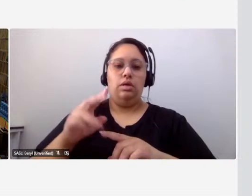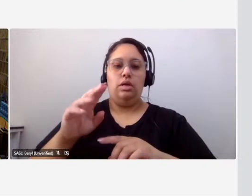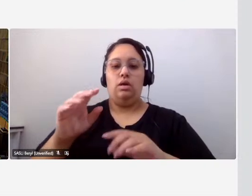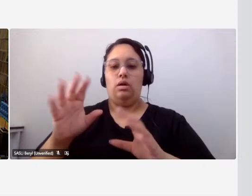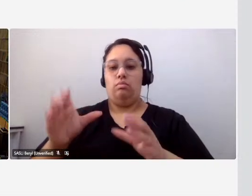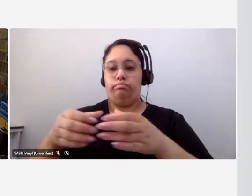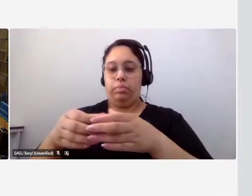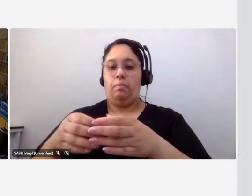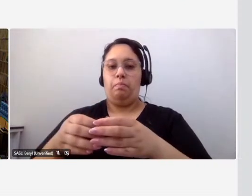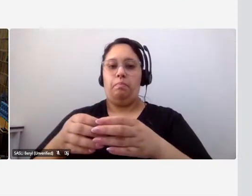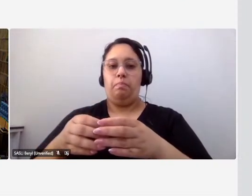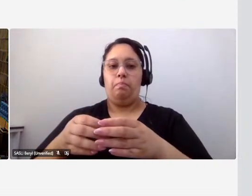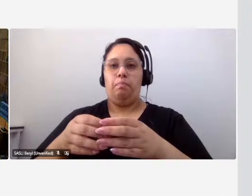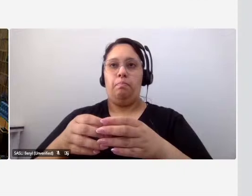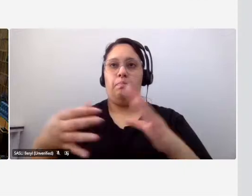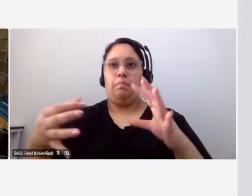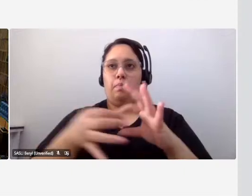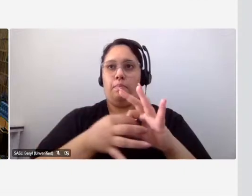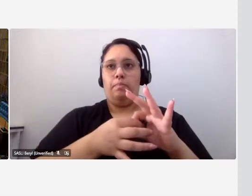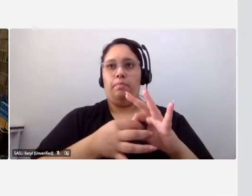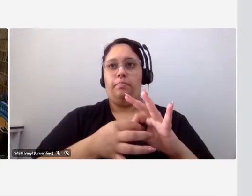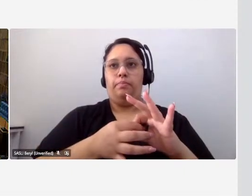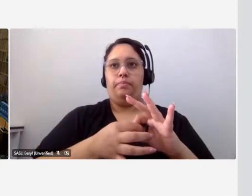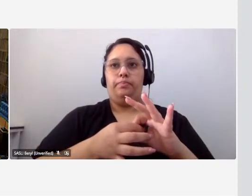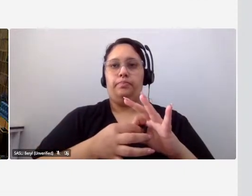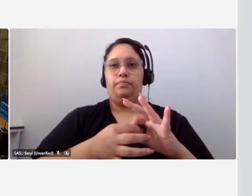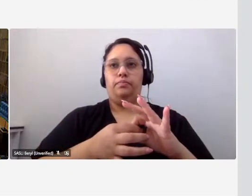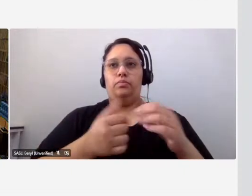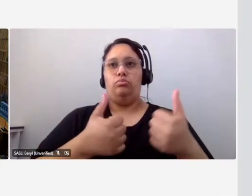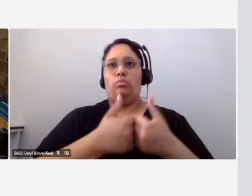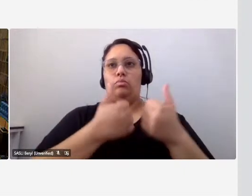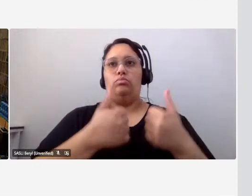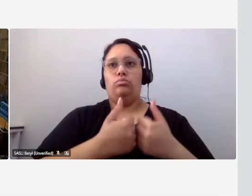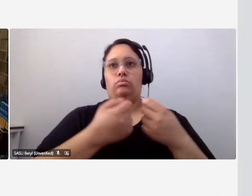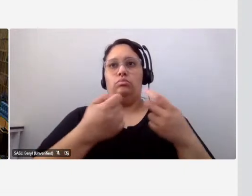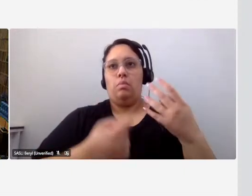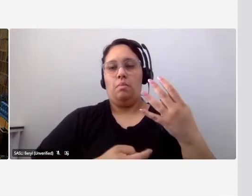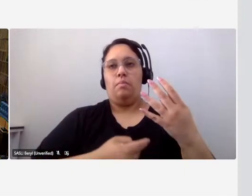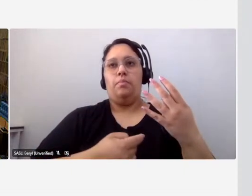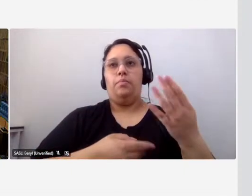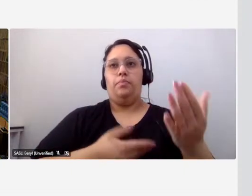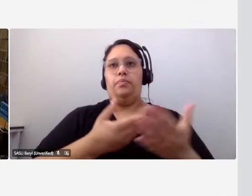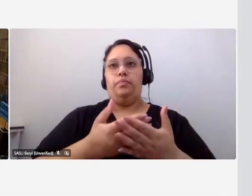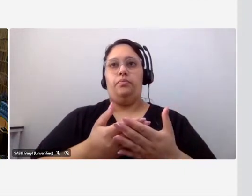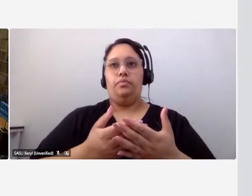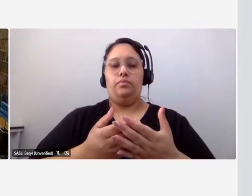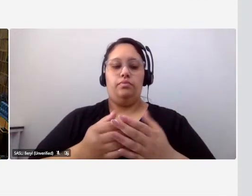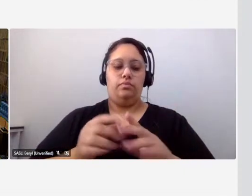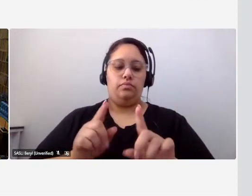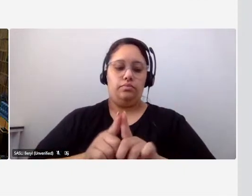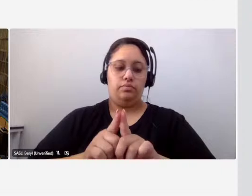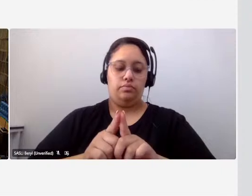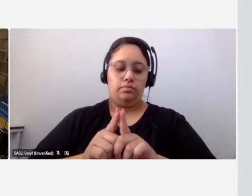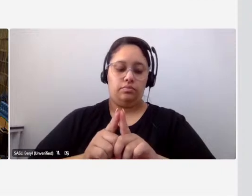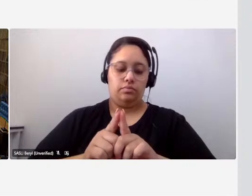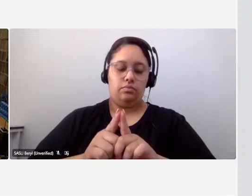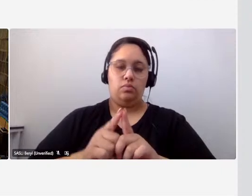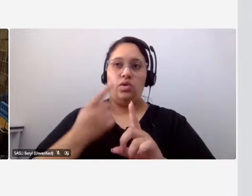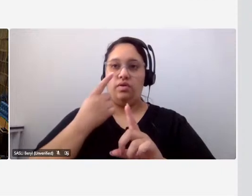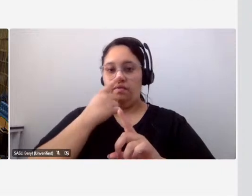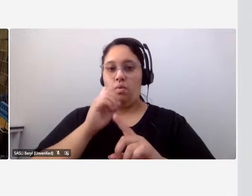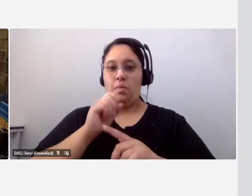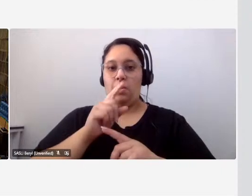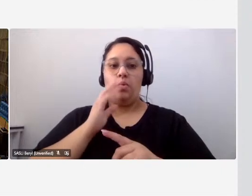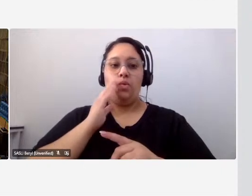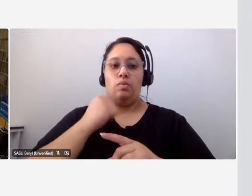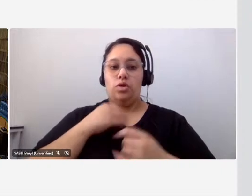of relatively small financial means, that becomes challenging. What we have done in order to